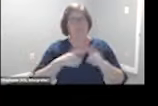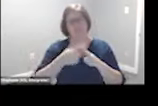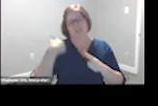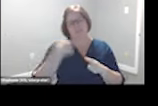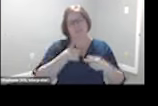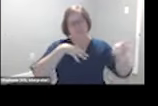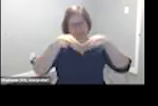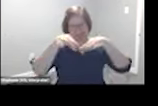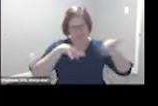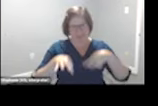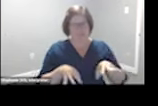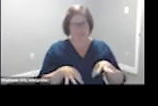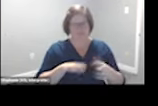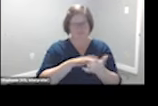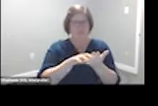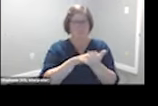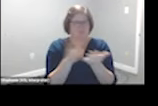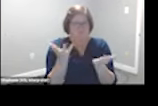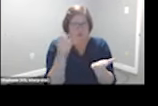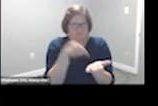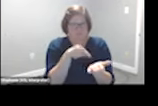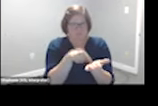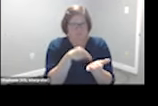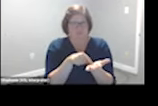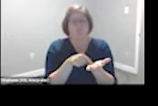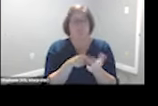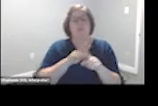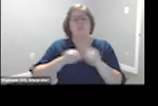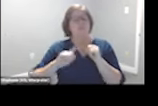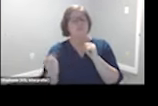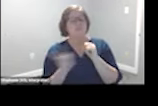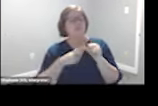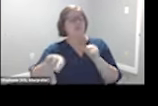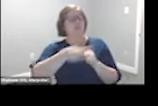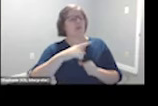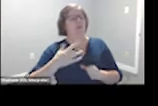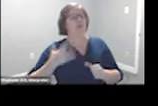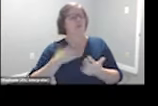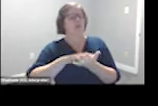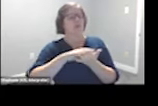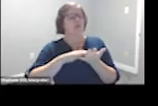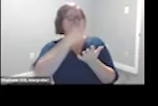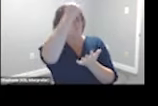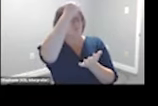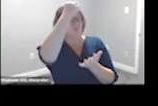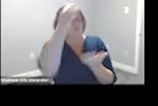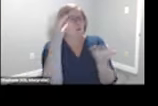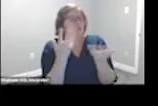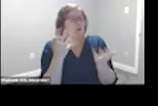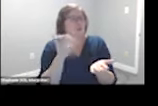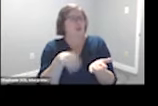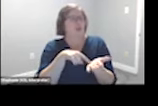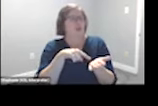models were, put everything into context. But we really wanted to get everyone to feel those models first and start thinking about them without any